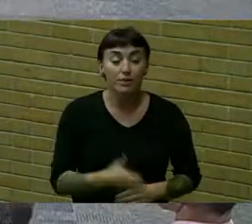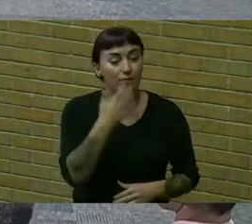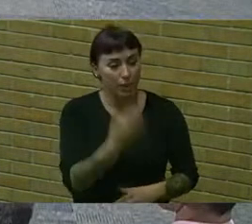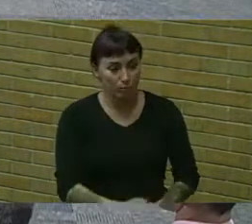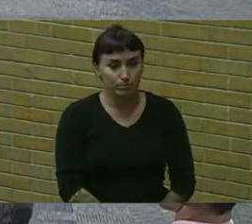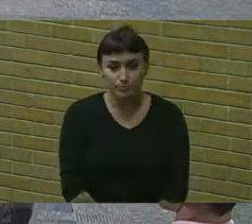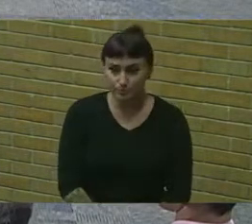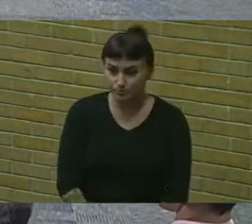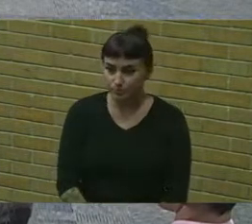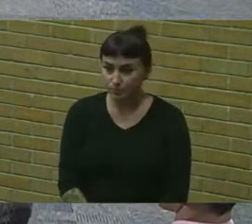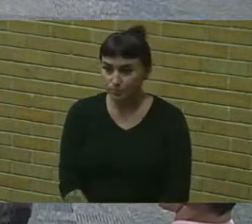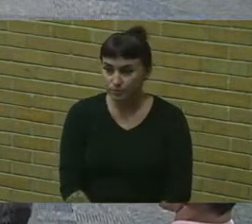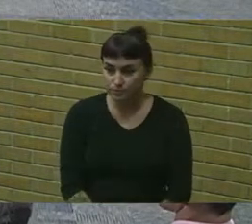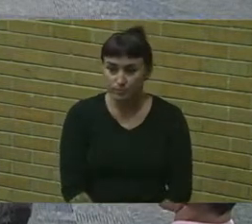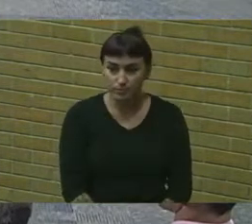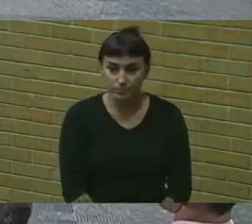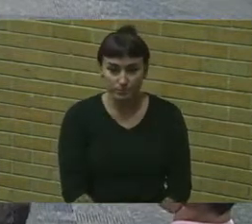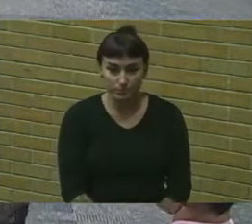Thank you. Thank you.